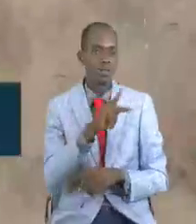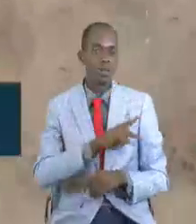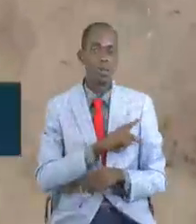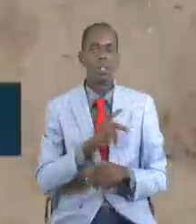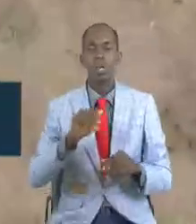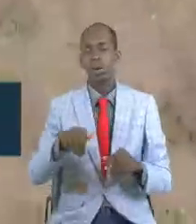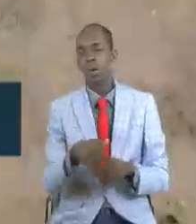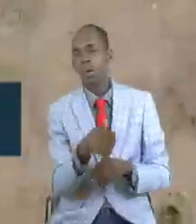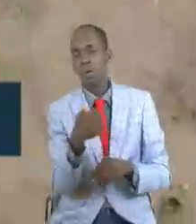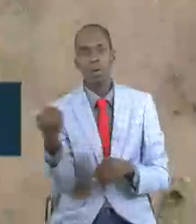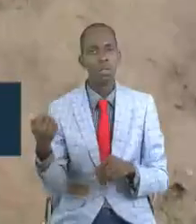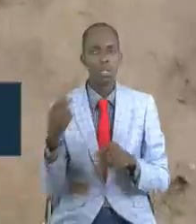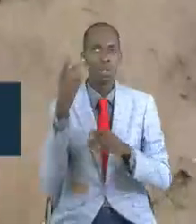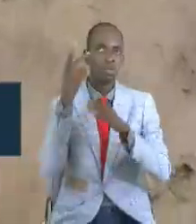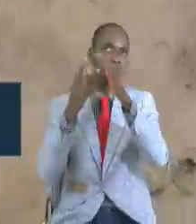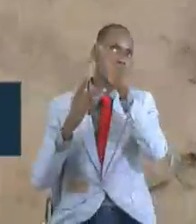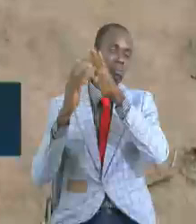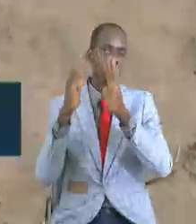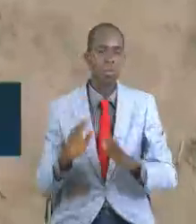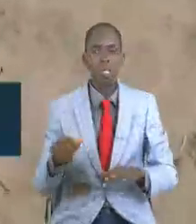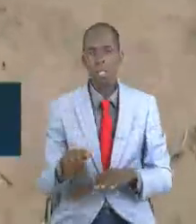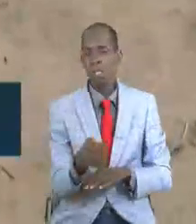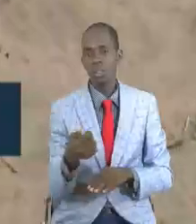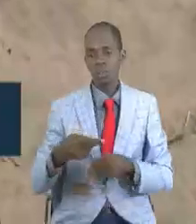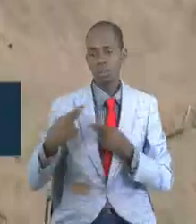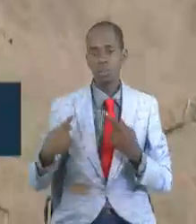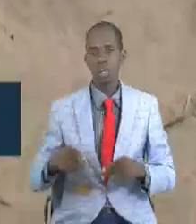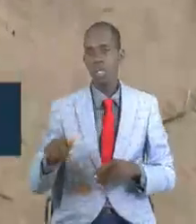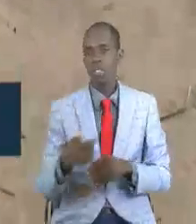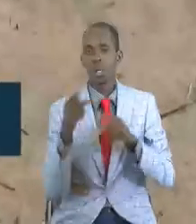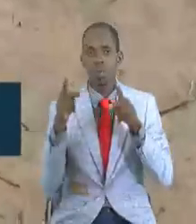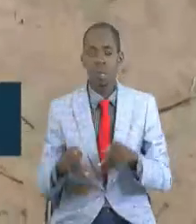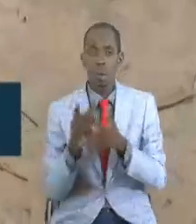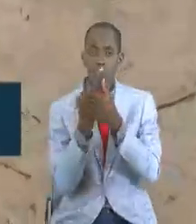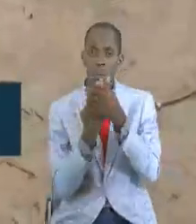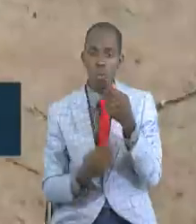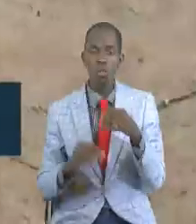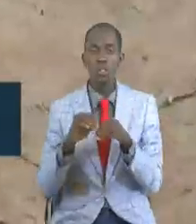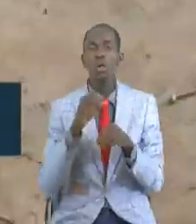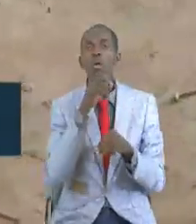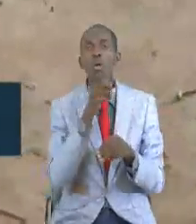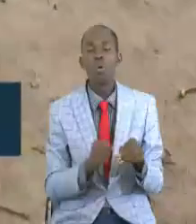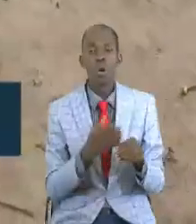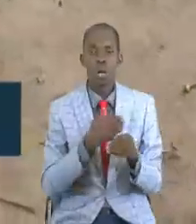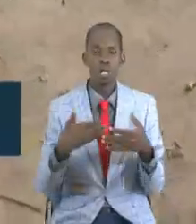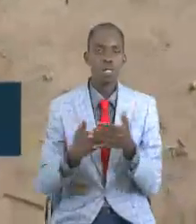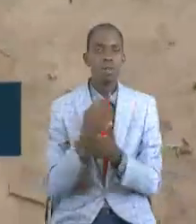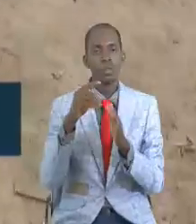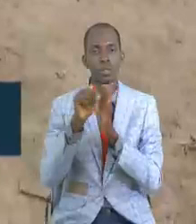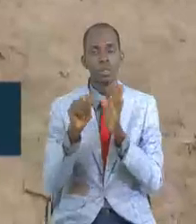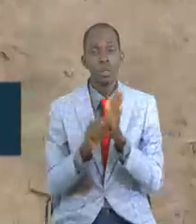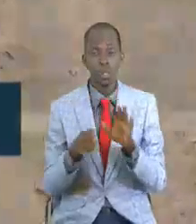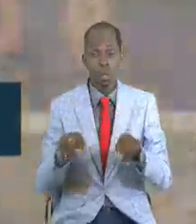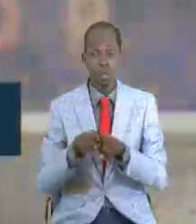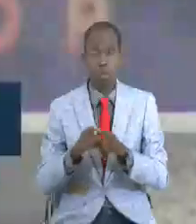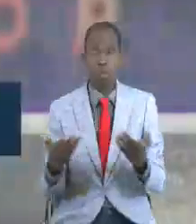other prophet, any other person, both in the Old Testament and the New Testament, even on earth and